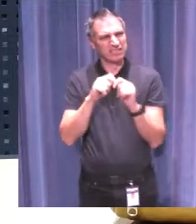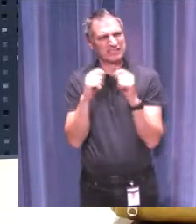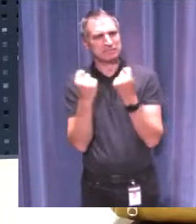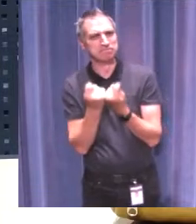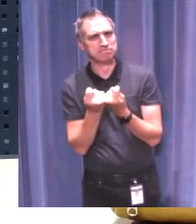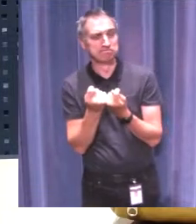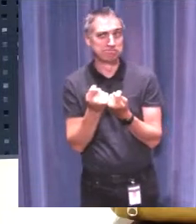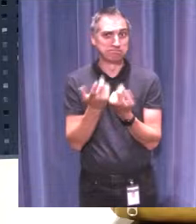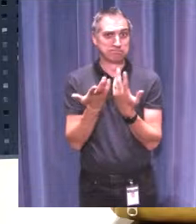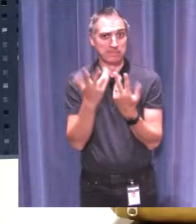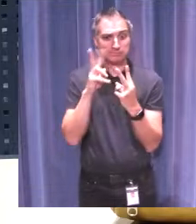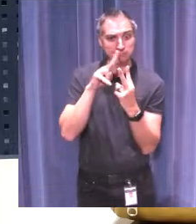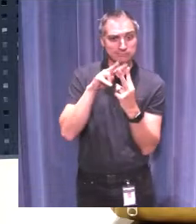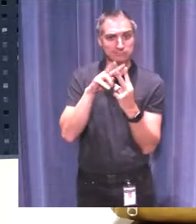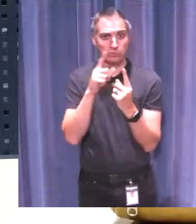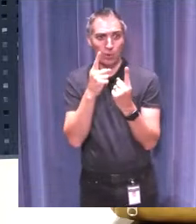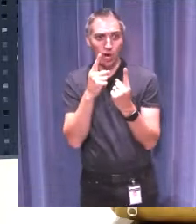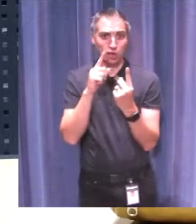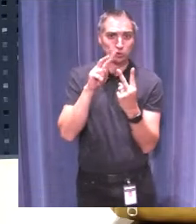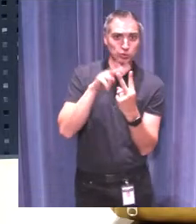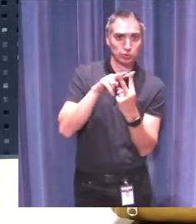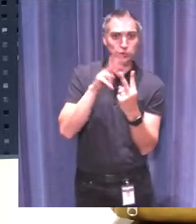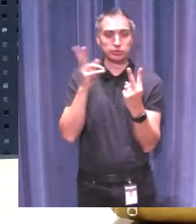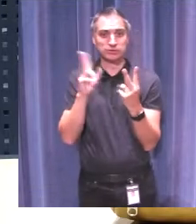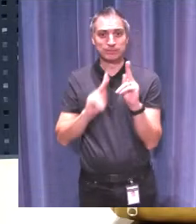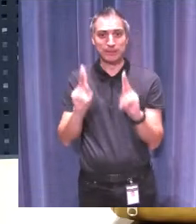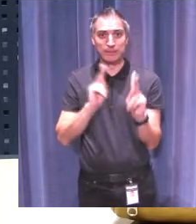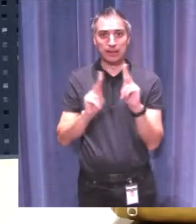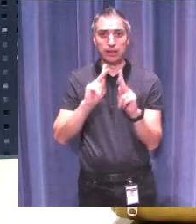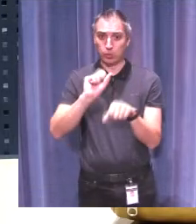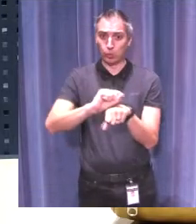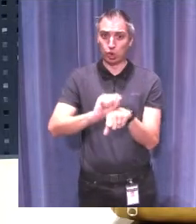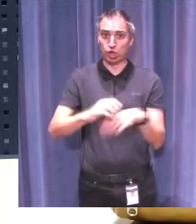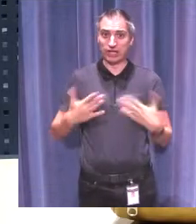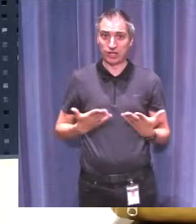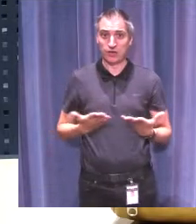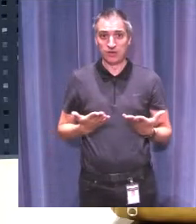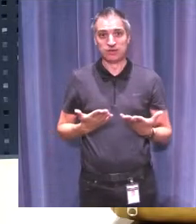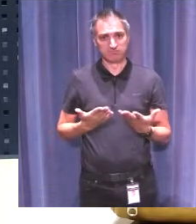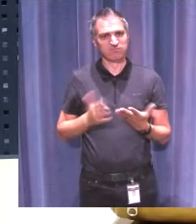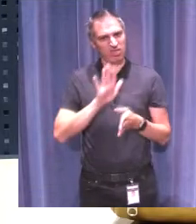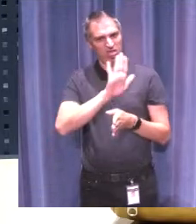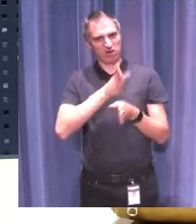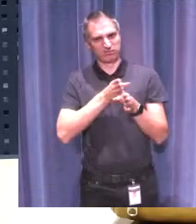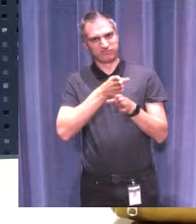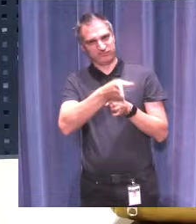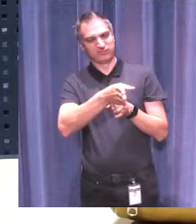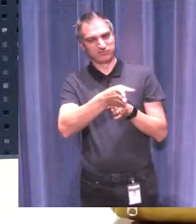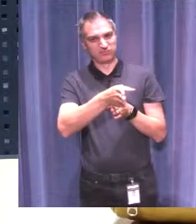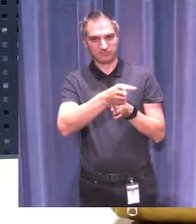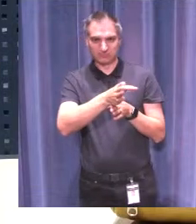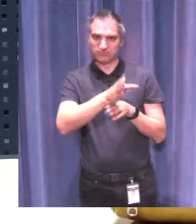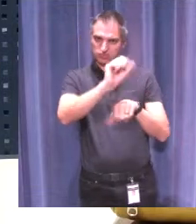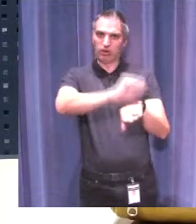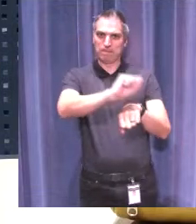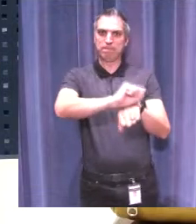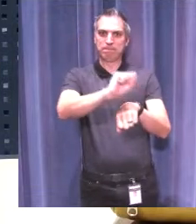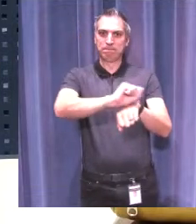least one or two individuals employed here who actually has that as their